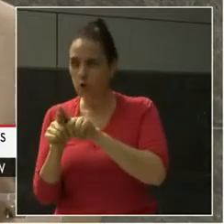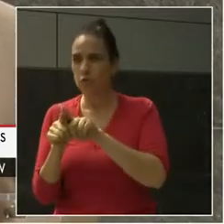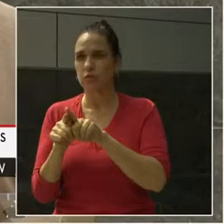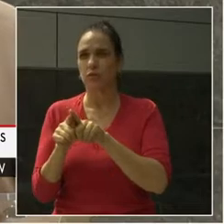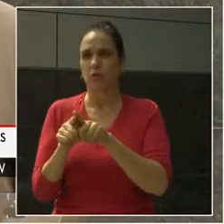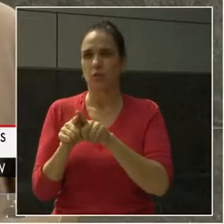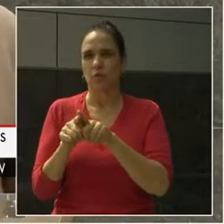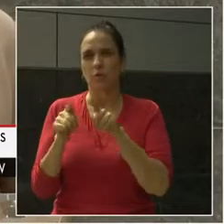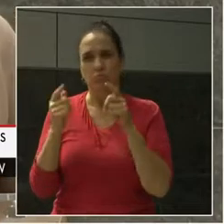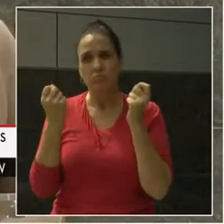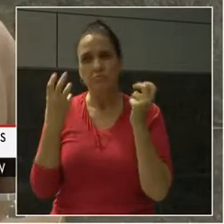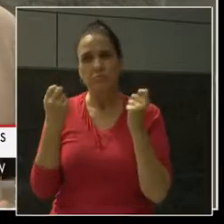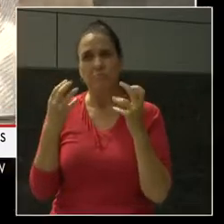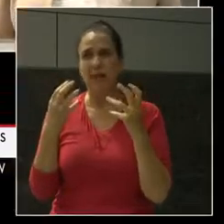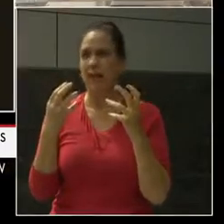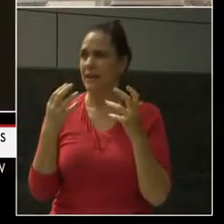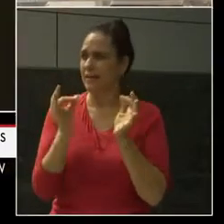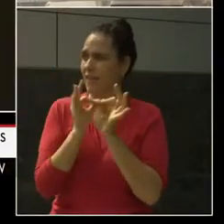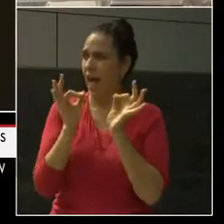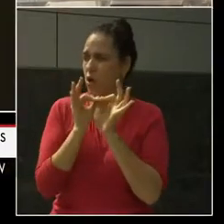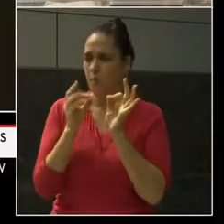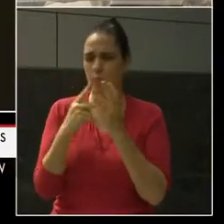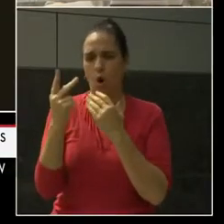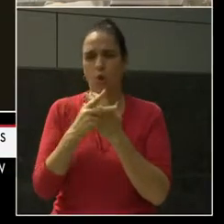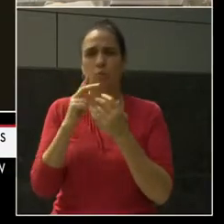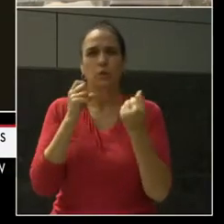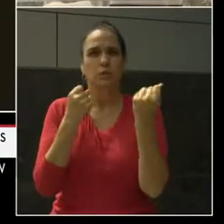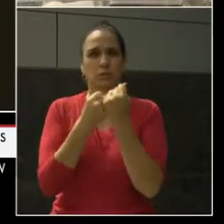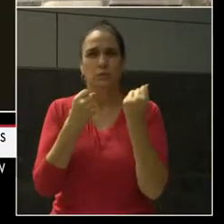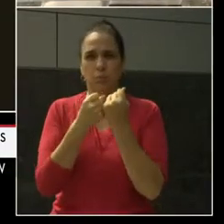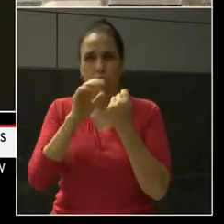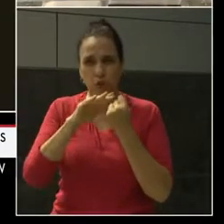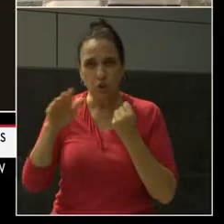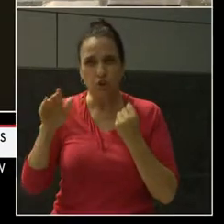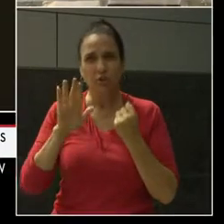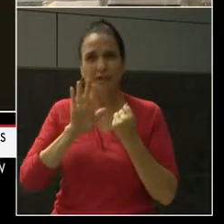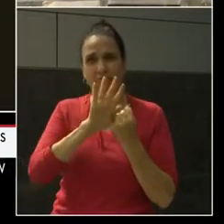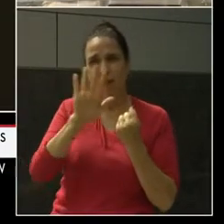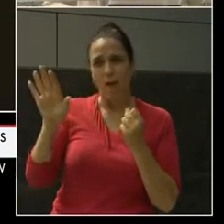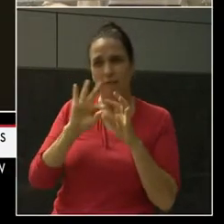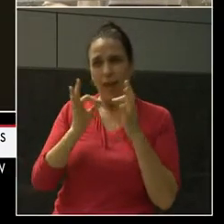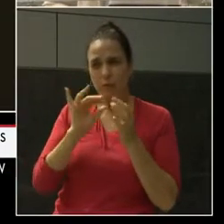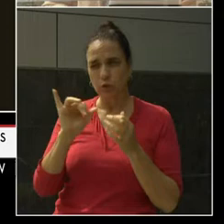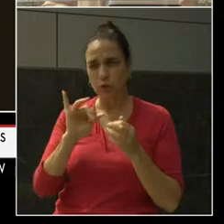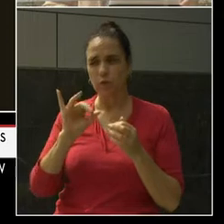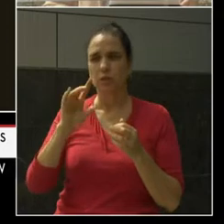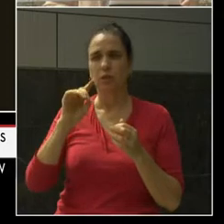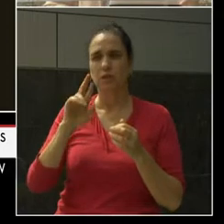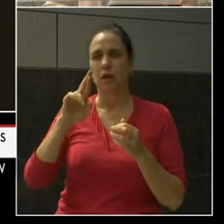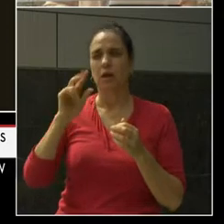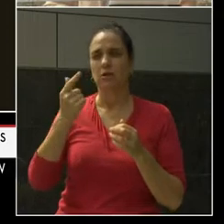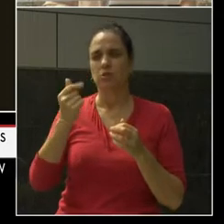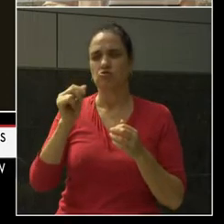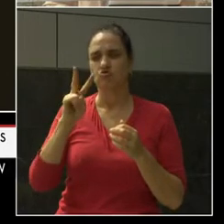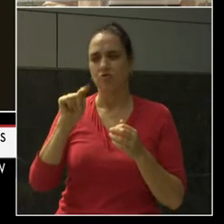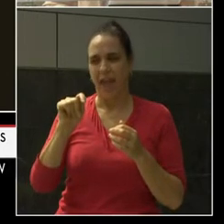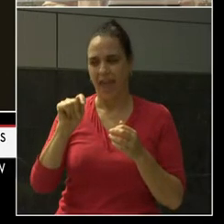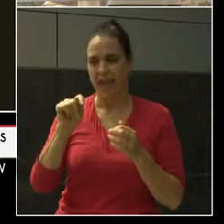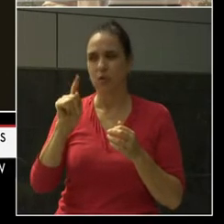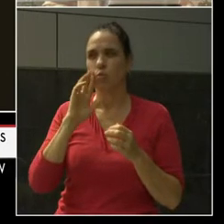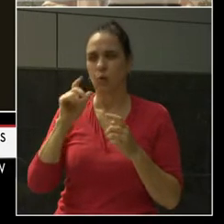of valuable programs to support kids and families. And Dr. Grant will tell you with